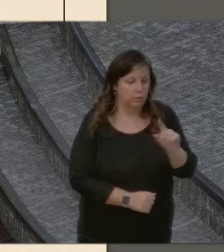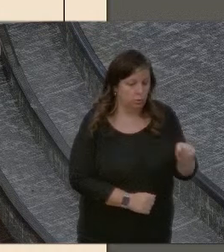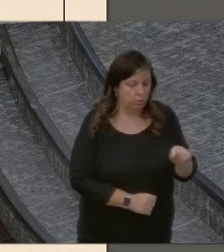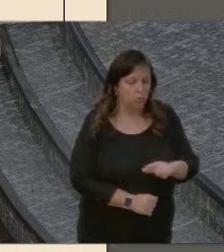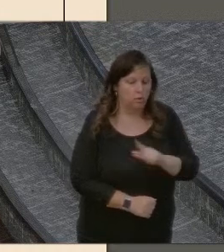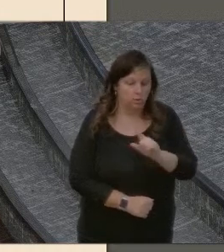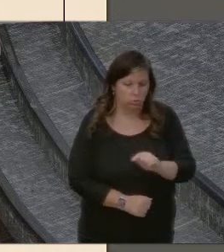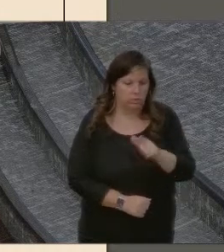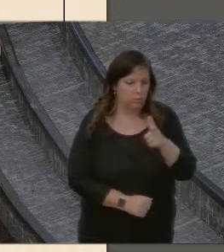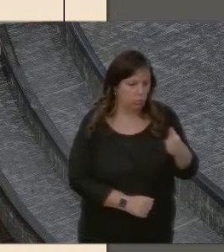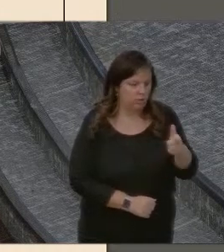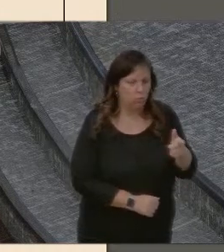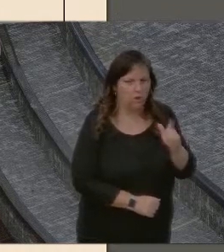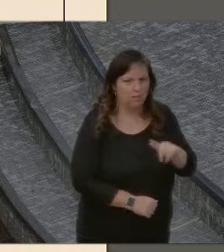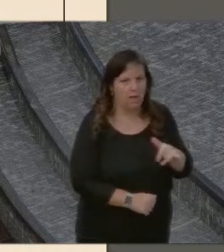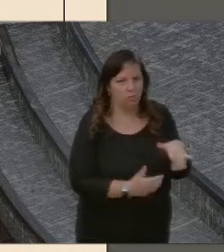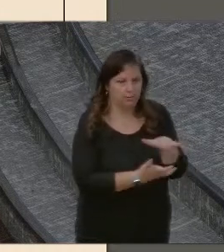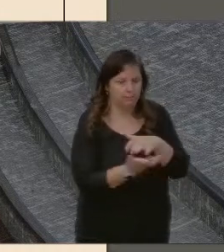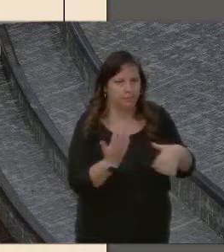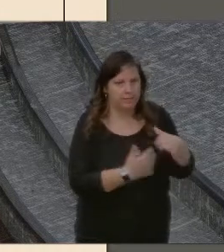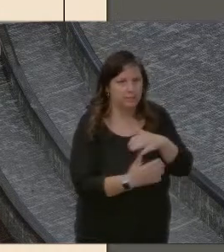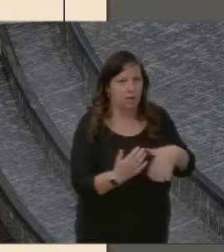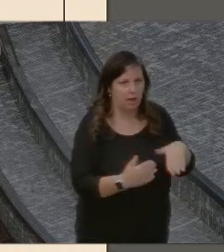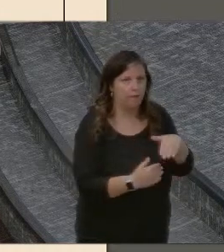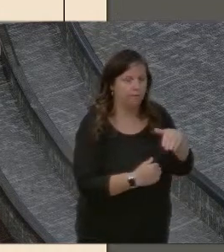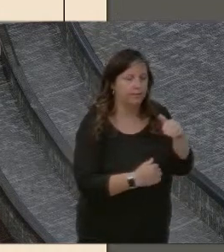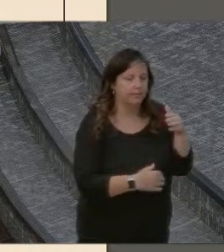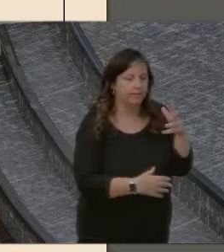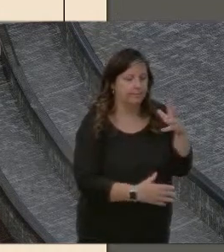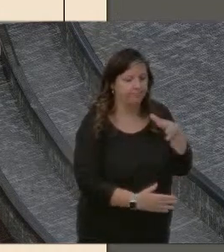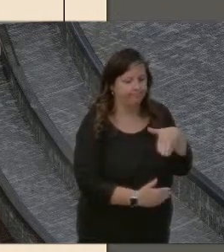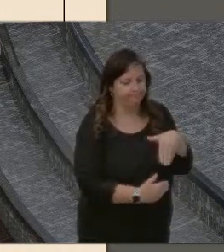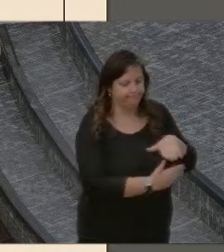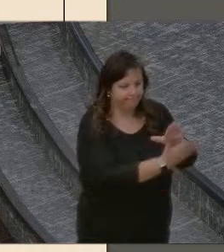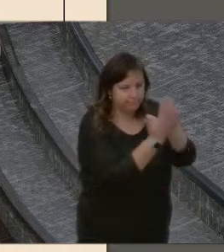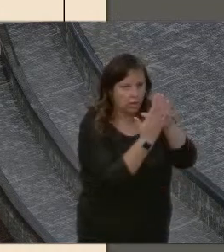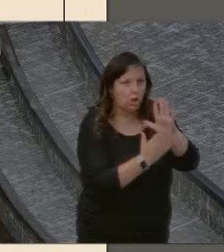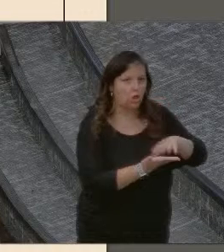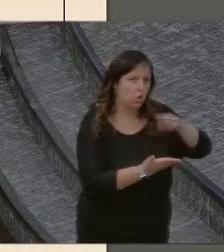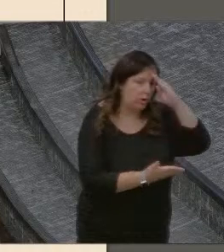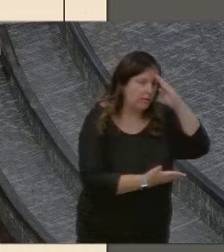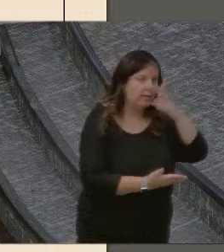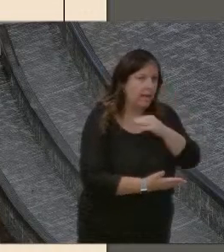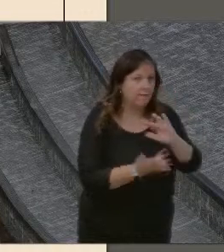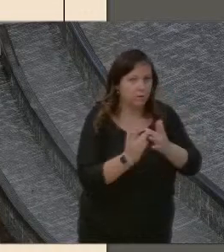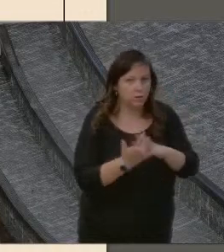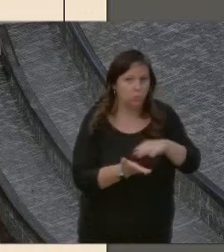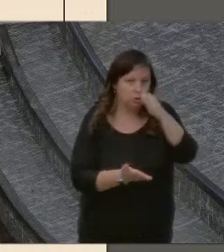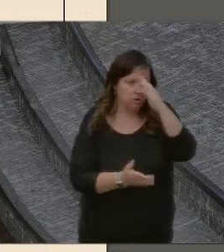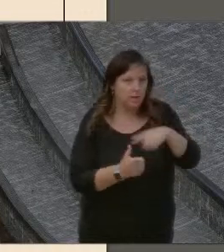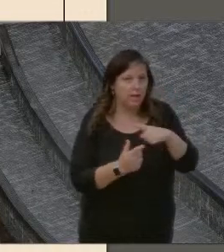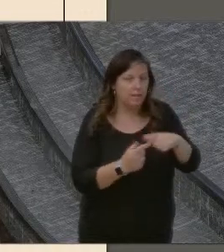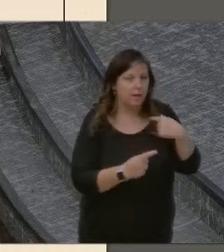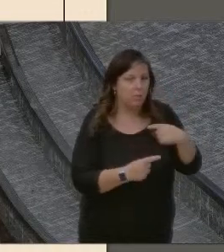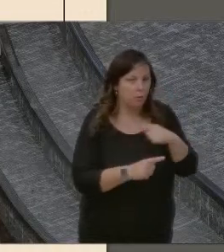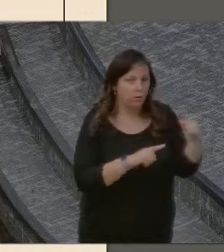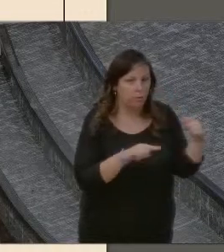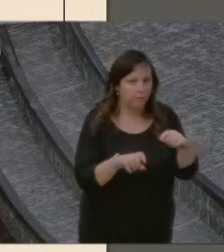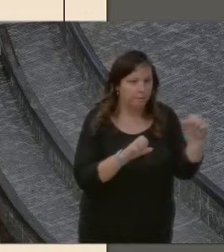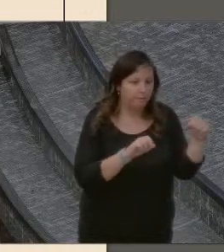and virtual learning. And then we had a return to in-person learning in